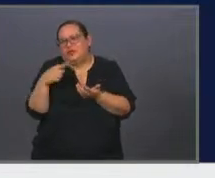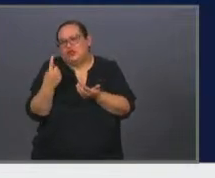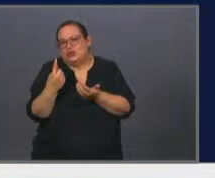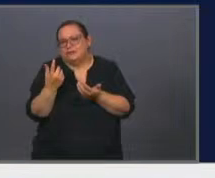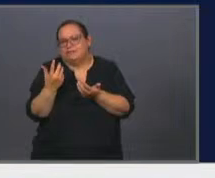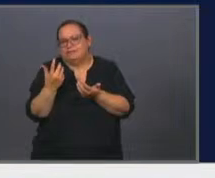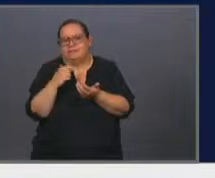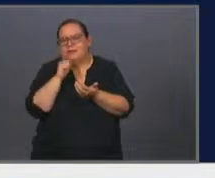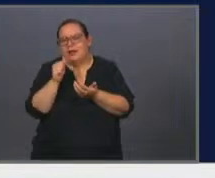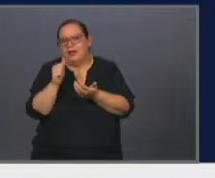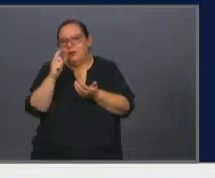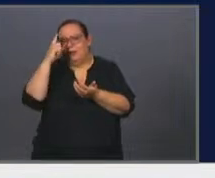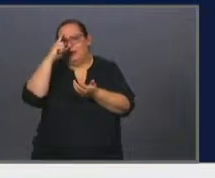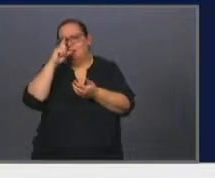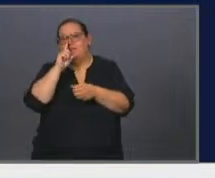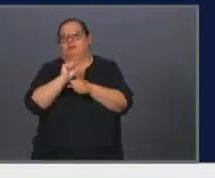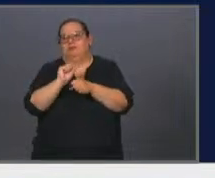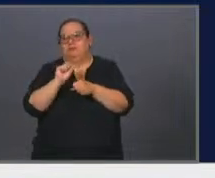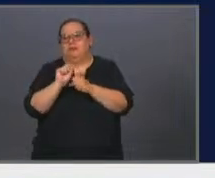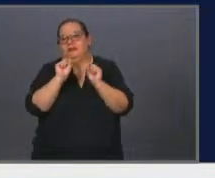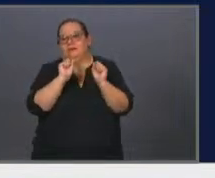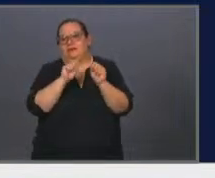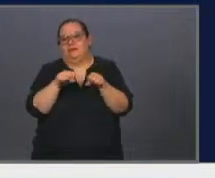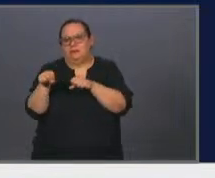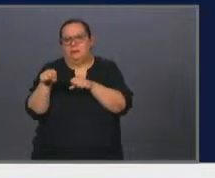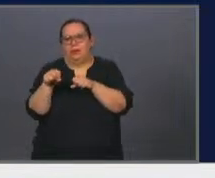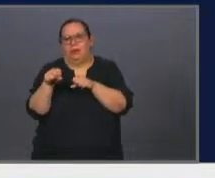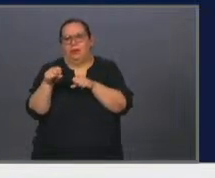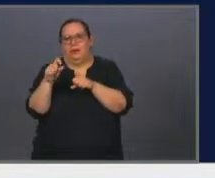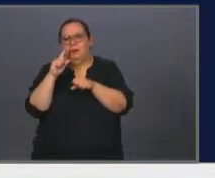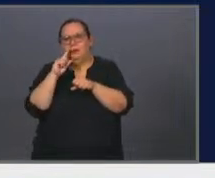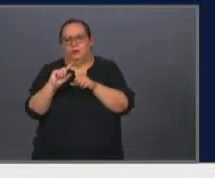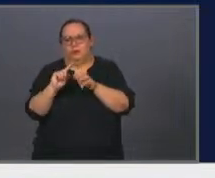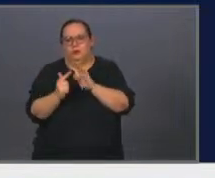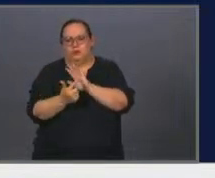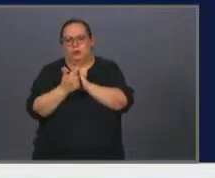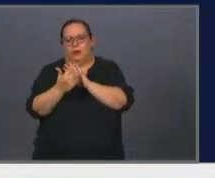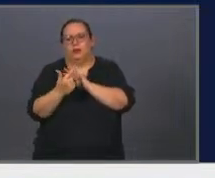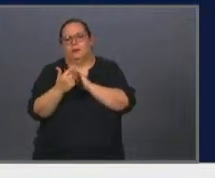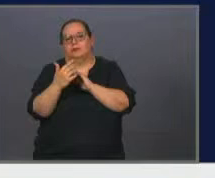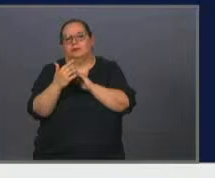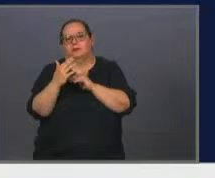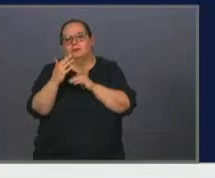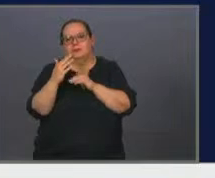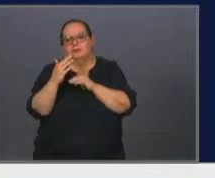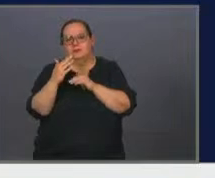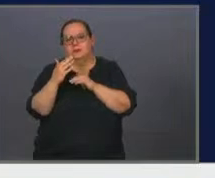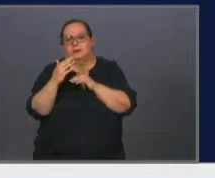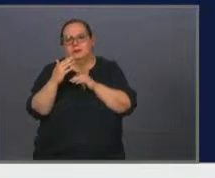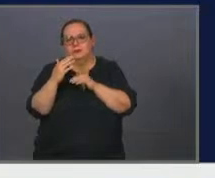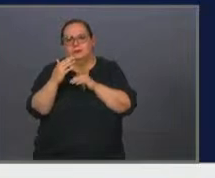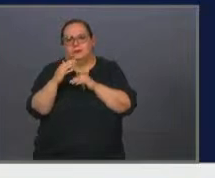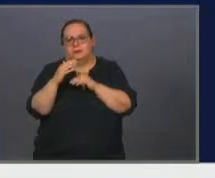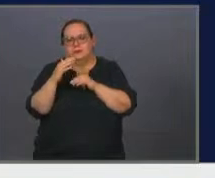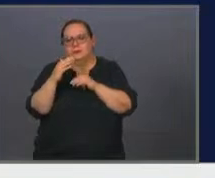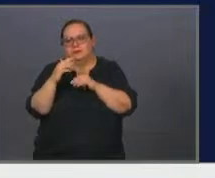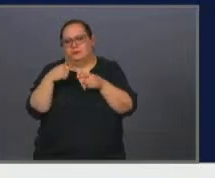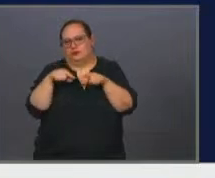I don't think it's really feasible to criminalize it then in that first trimester.